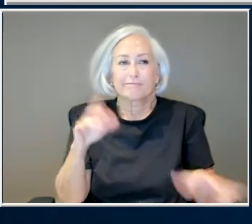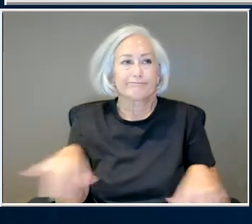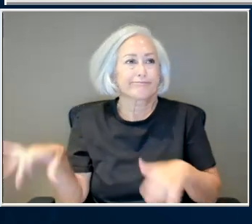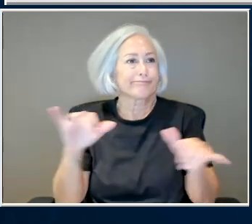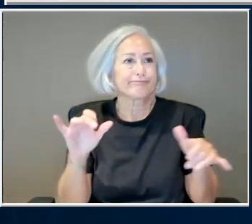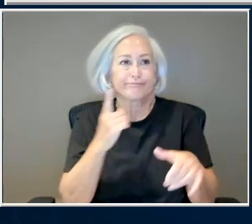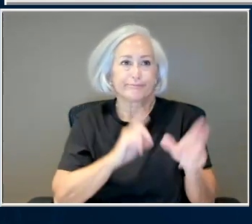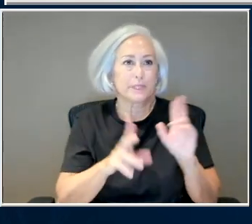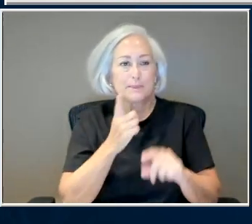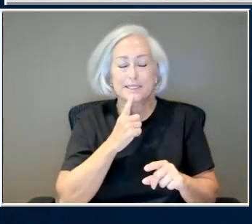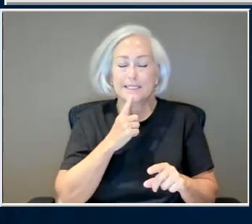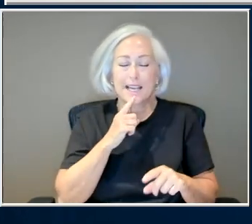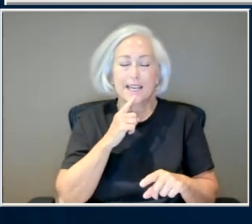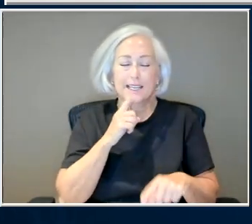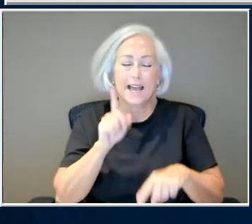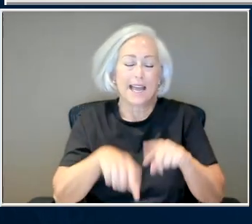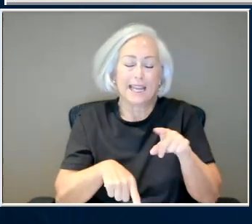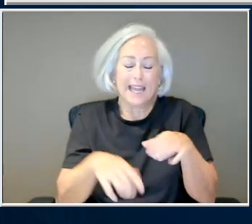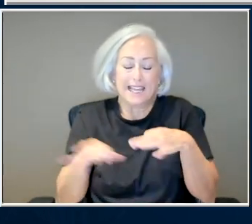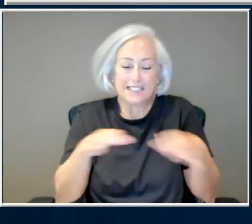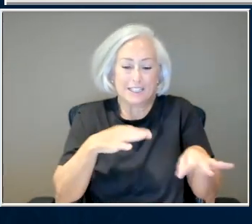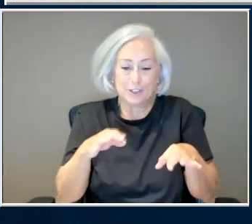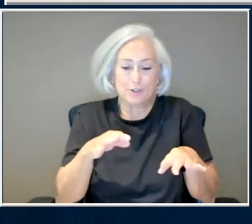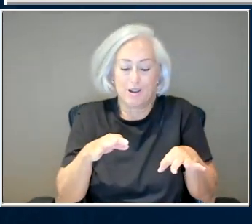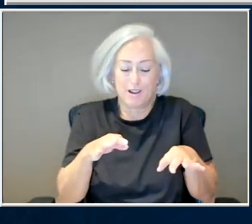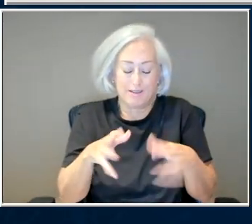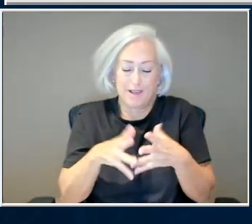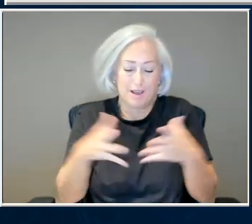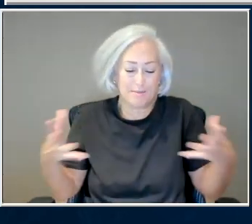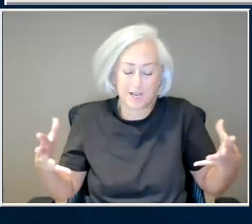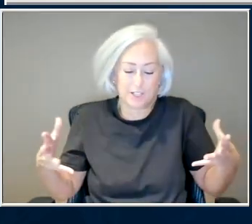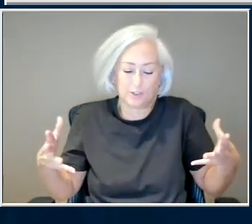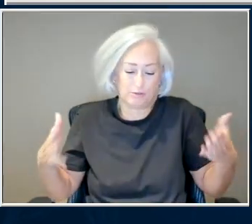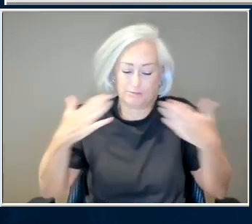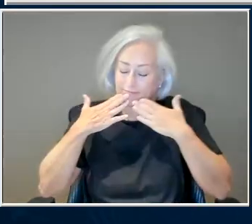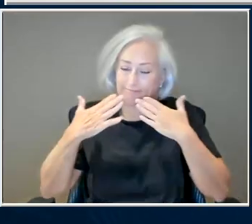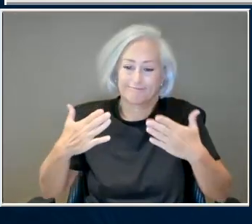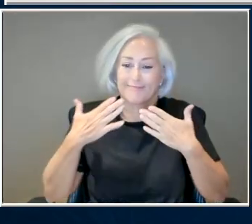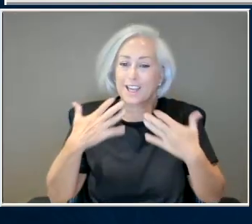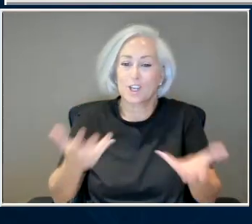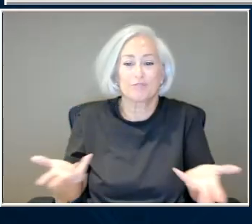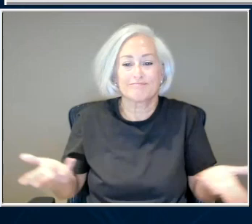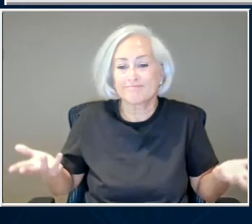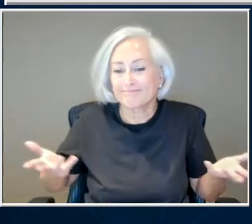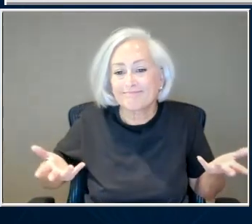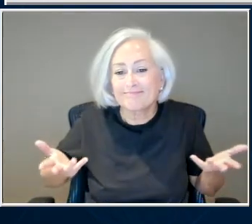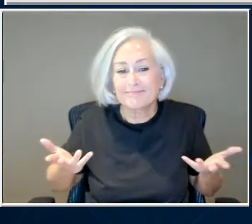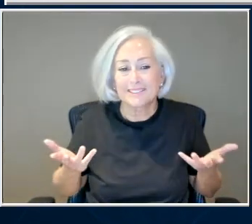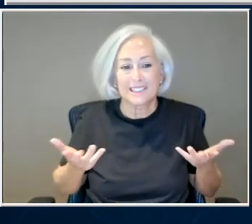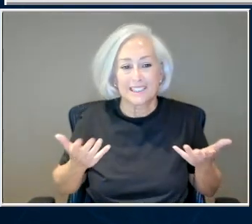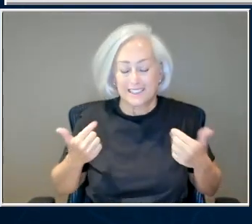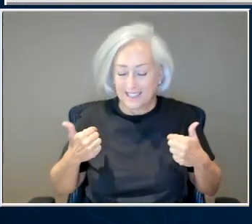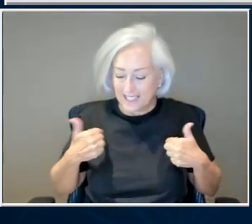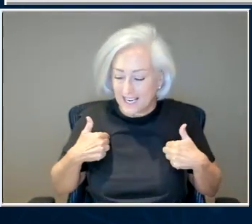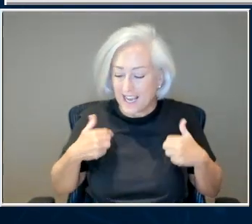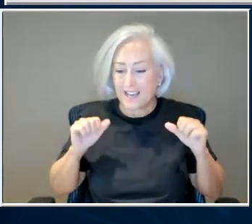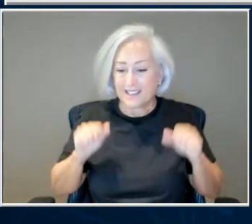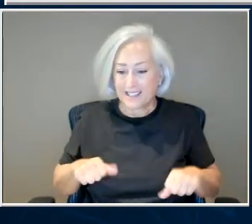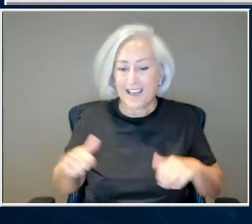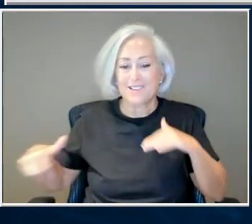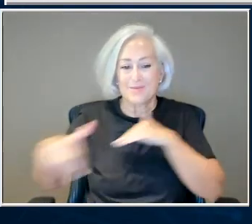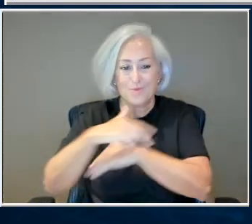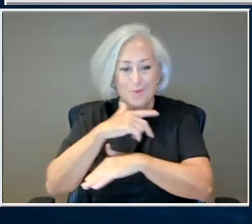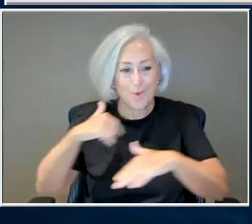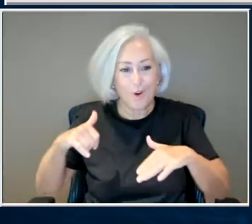you enough, but there really aren't. But the fact that I'm walking around with your blood and